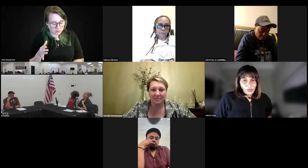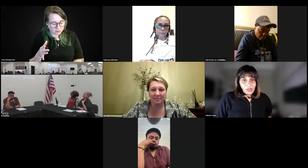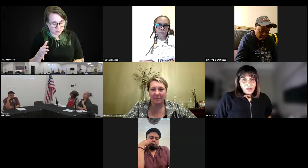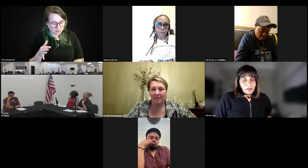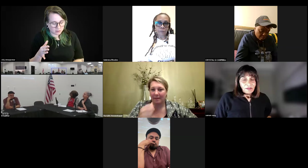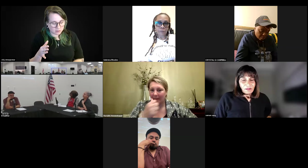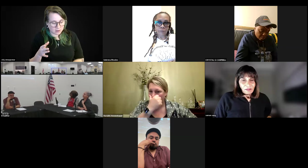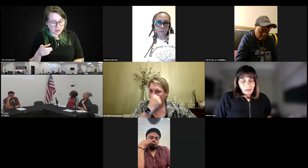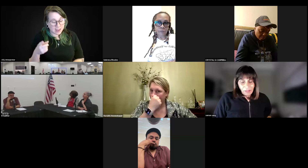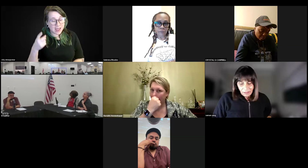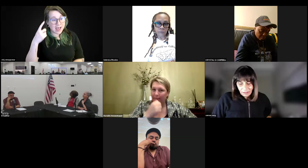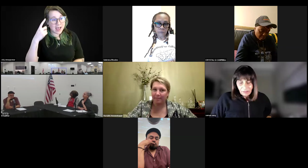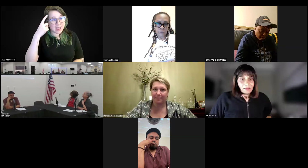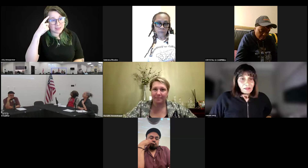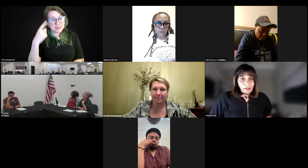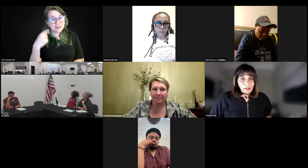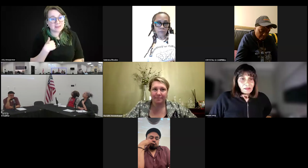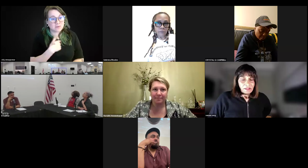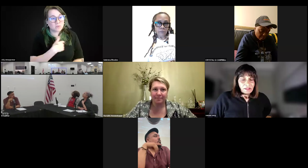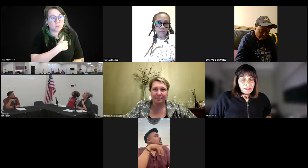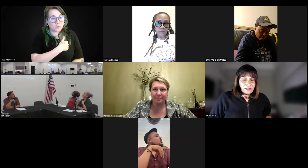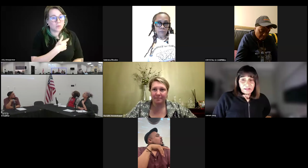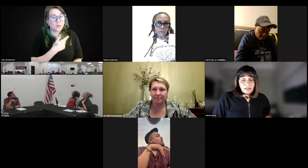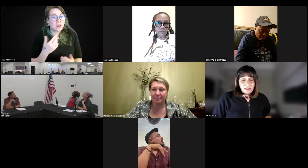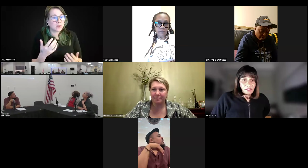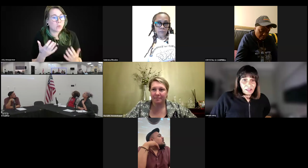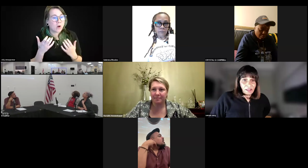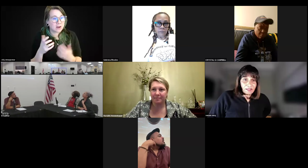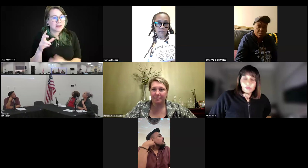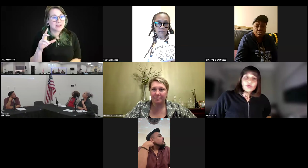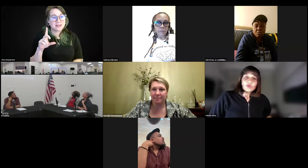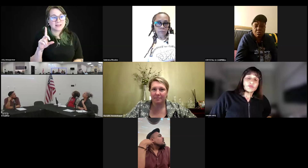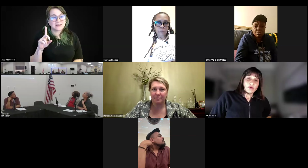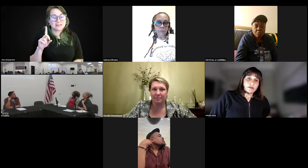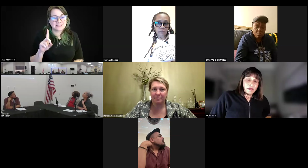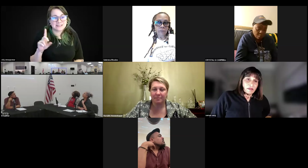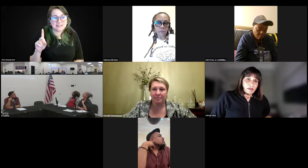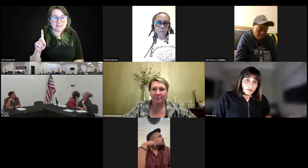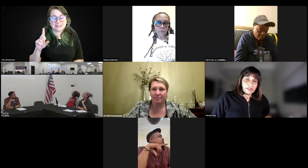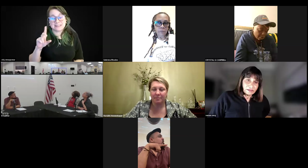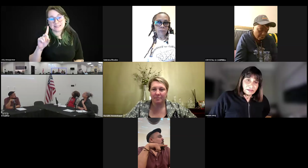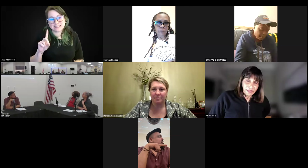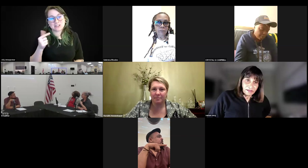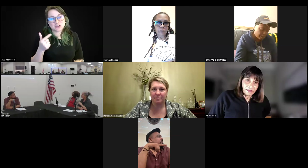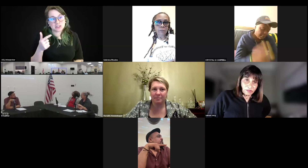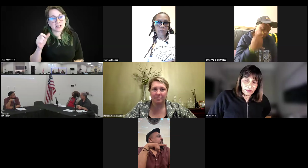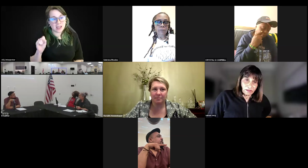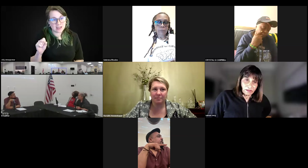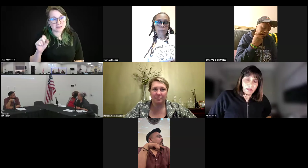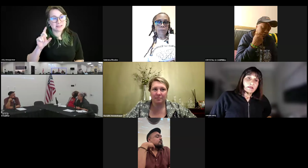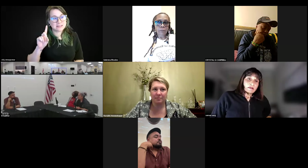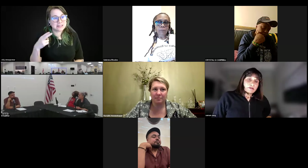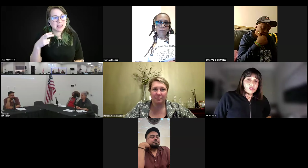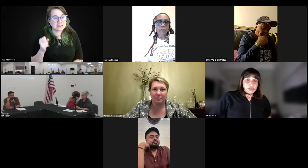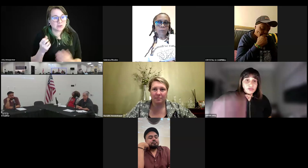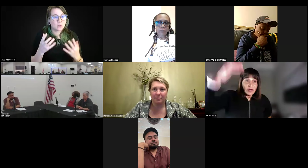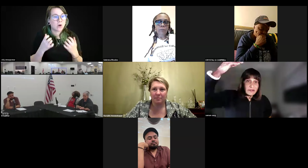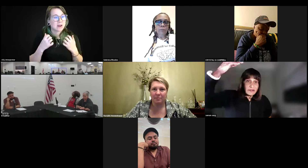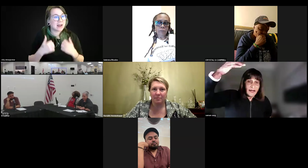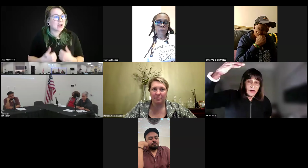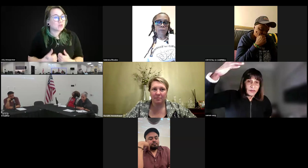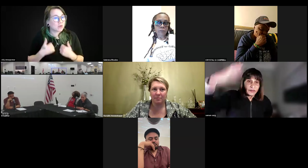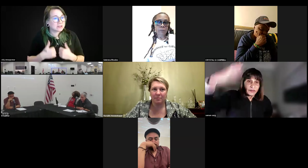we wanted, and the DGS and DHS both wanted a residential building,